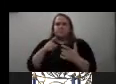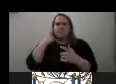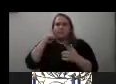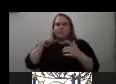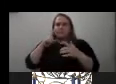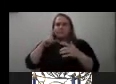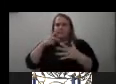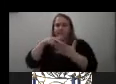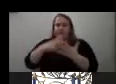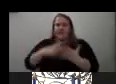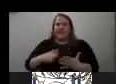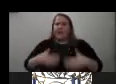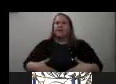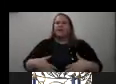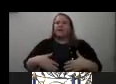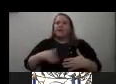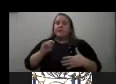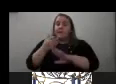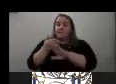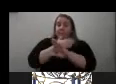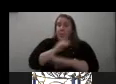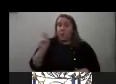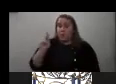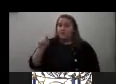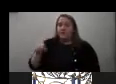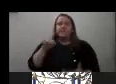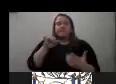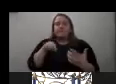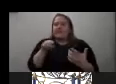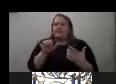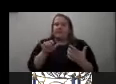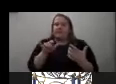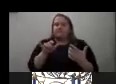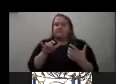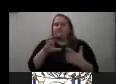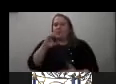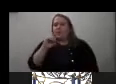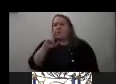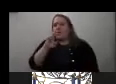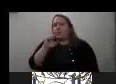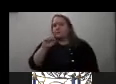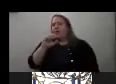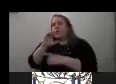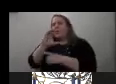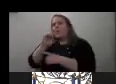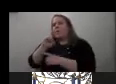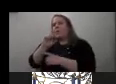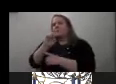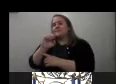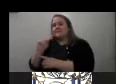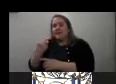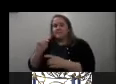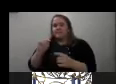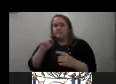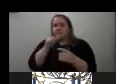dancer's body. And prior to Kerenska, these were like corsets that really didn't allow for enough